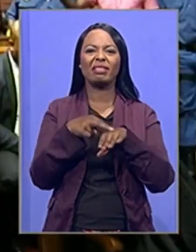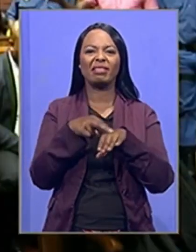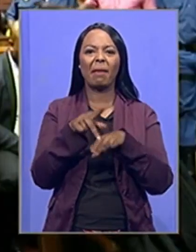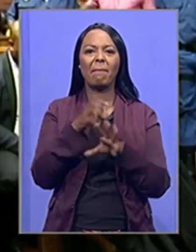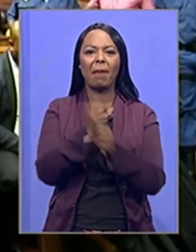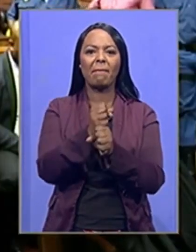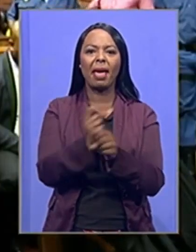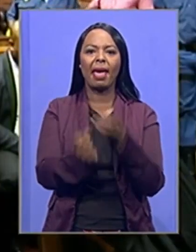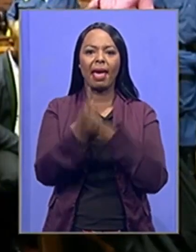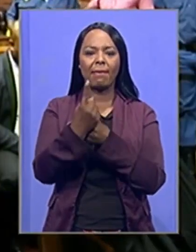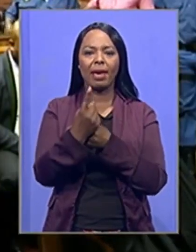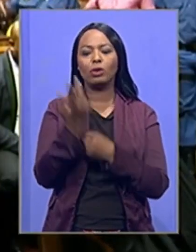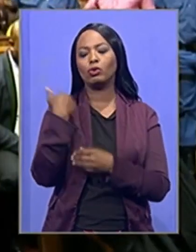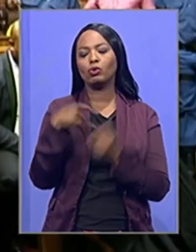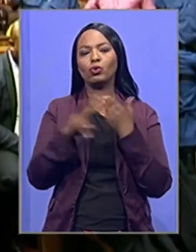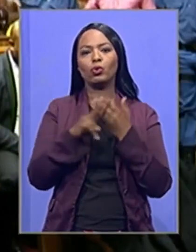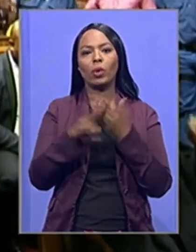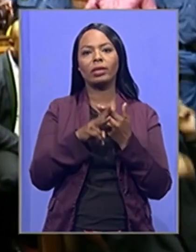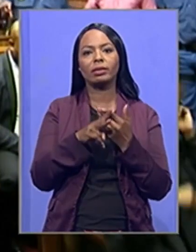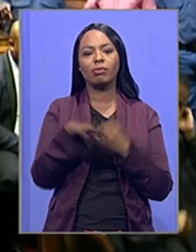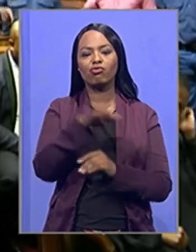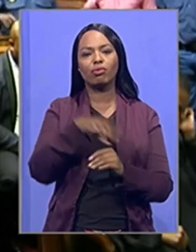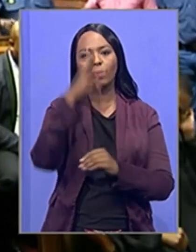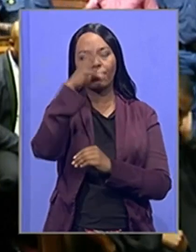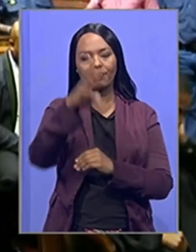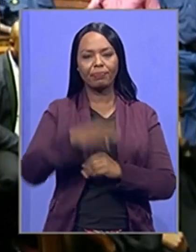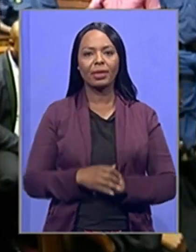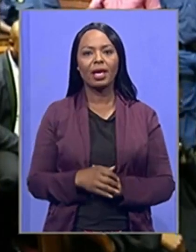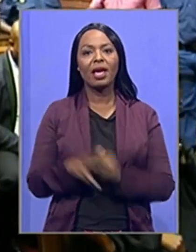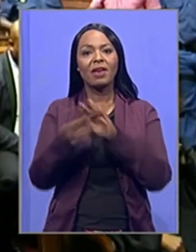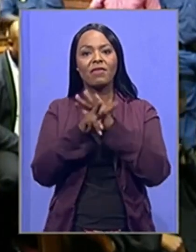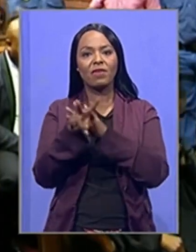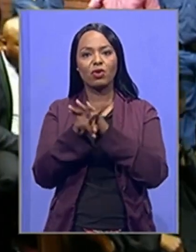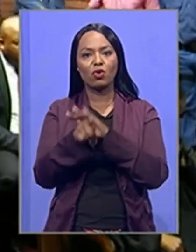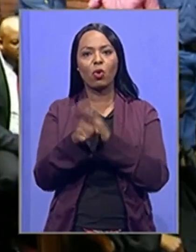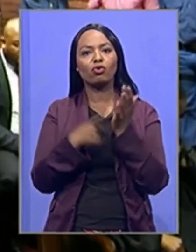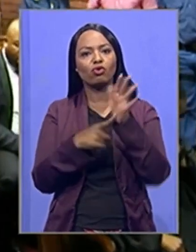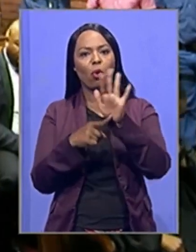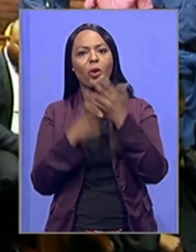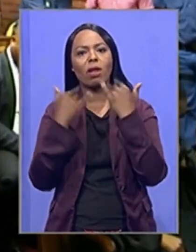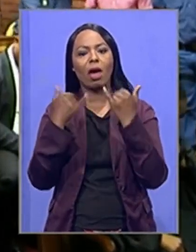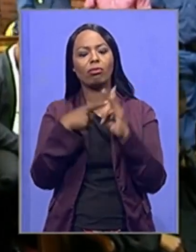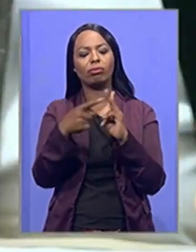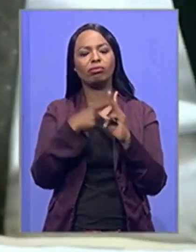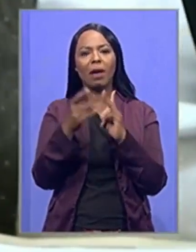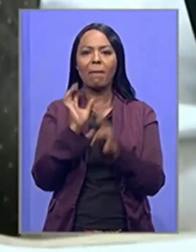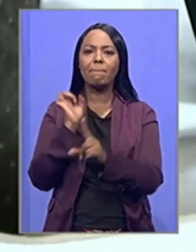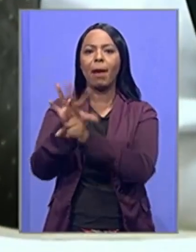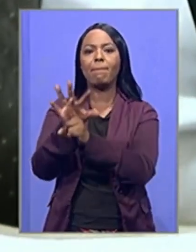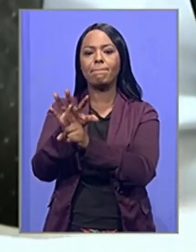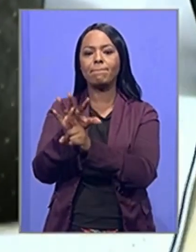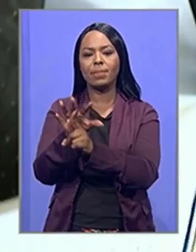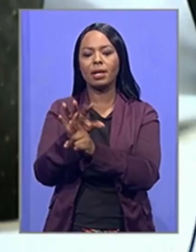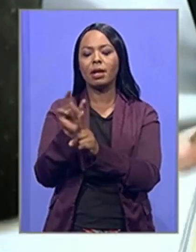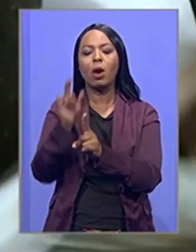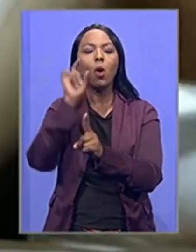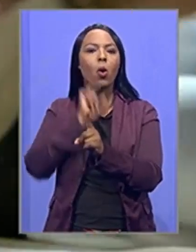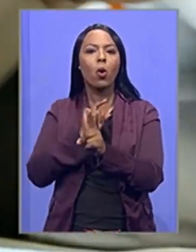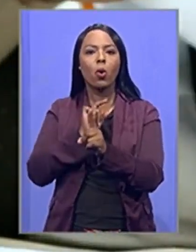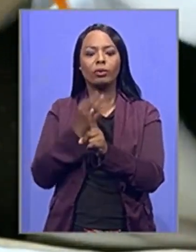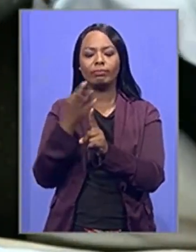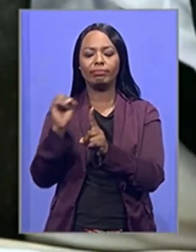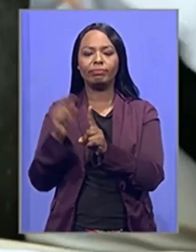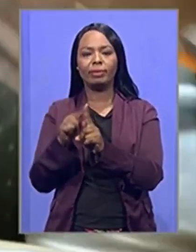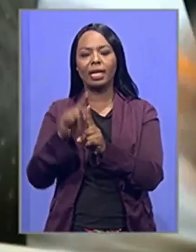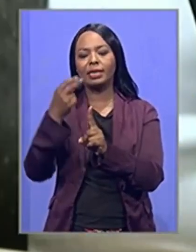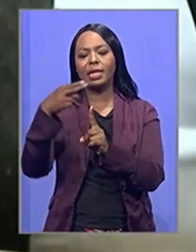tsa ditiragalo tsa dibeke tse pedi tse di fetileng. Video e supang bobedi jo bo tlhasela Thato le Pinka wa dingwaga di le 13 le go